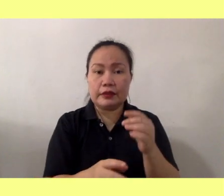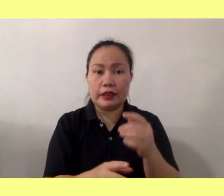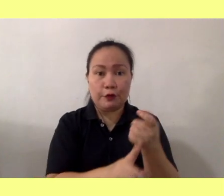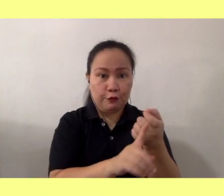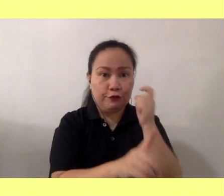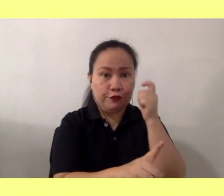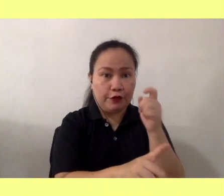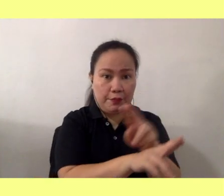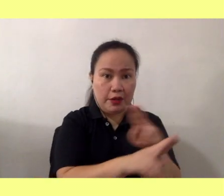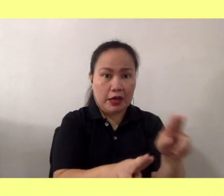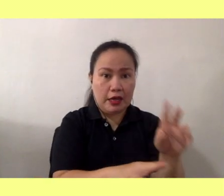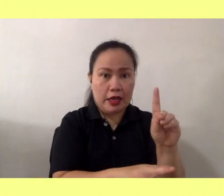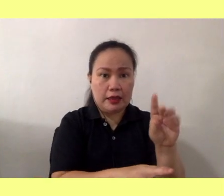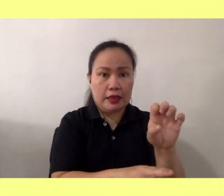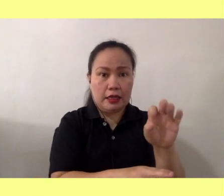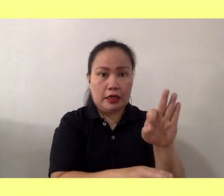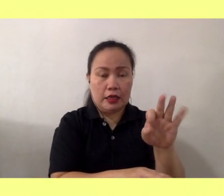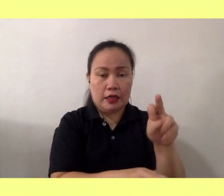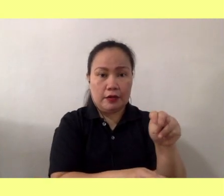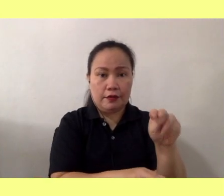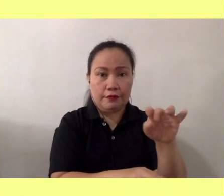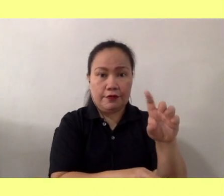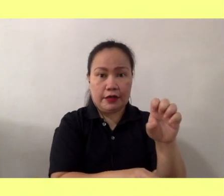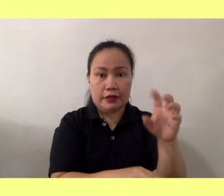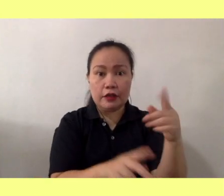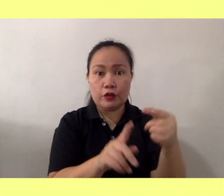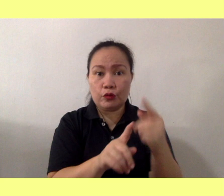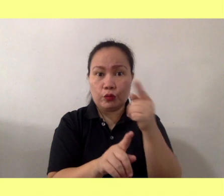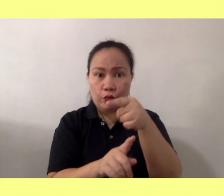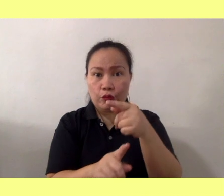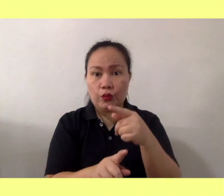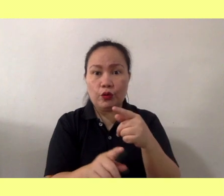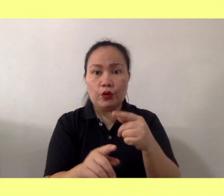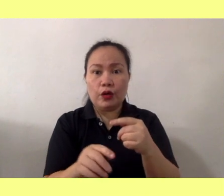to undefined terms to axioms, postulates, and to theorems.